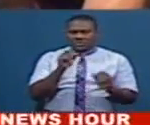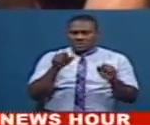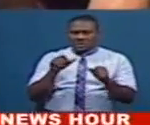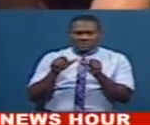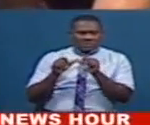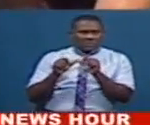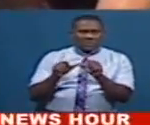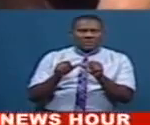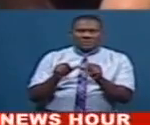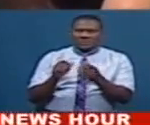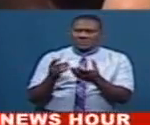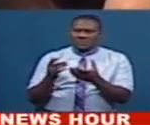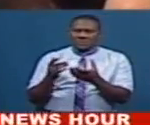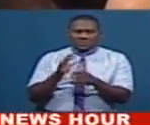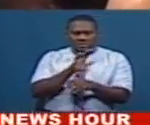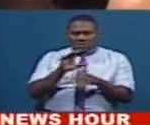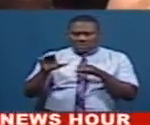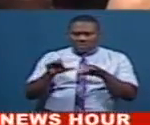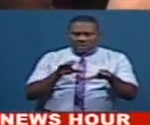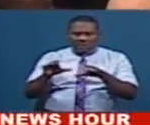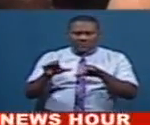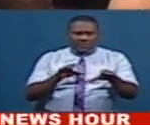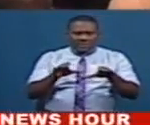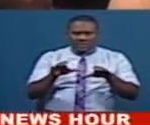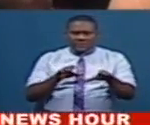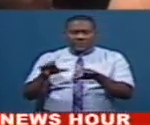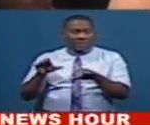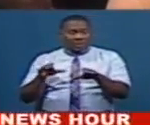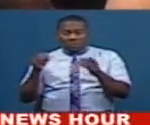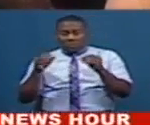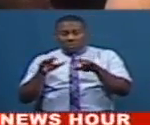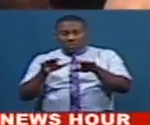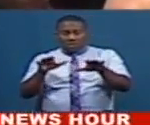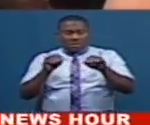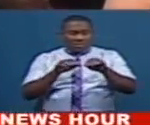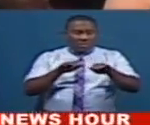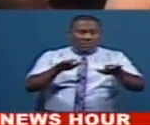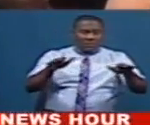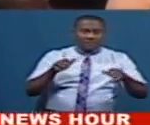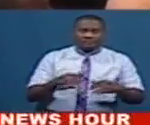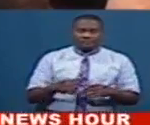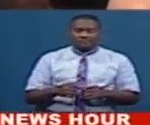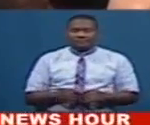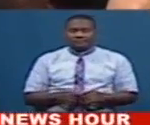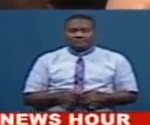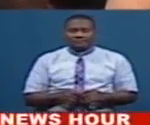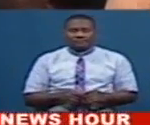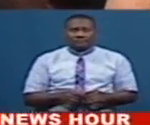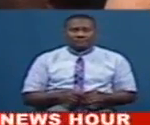us. You lived through the numerous life-changing stories I've heard since your